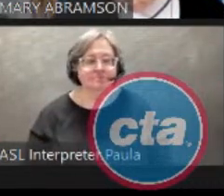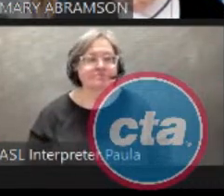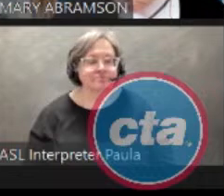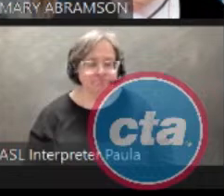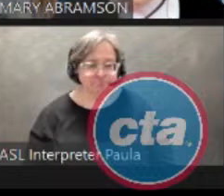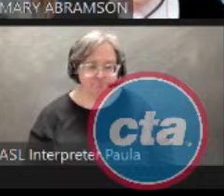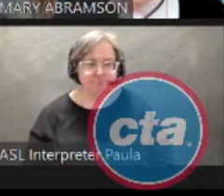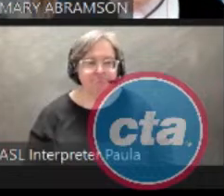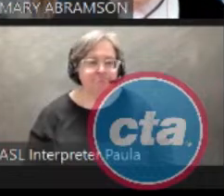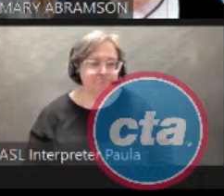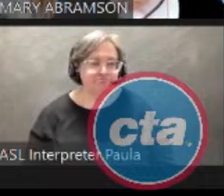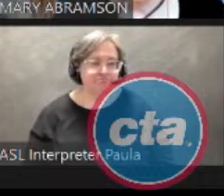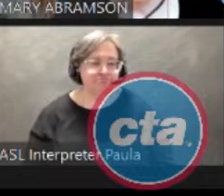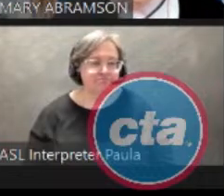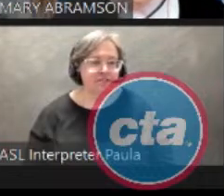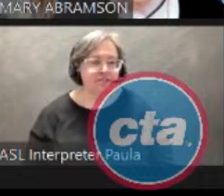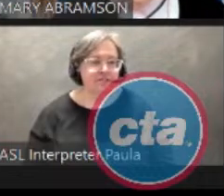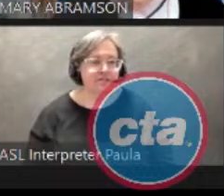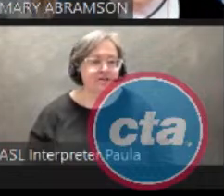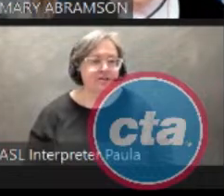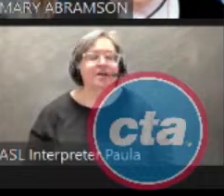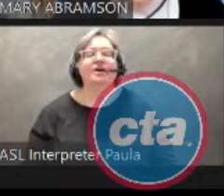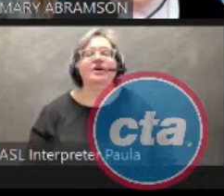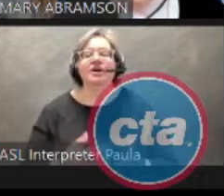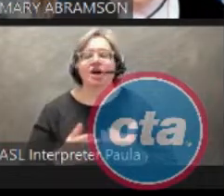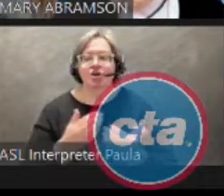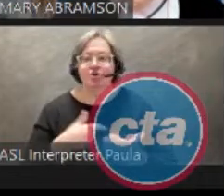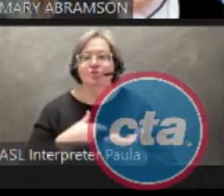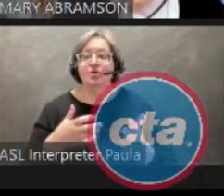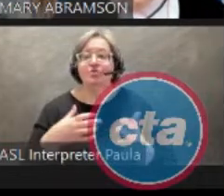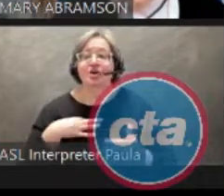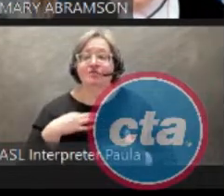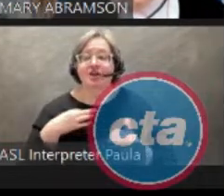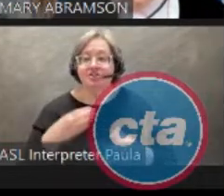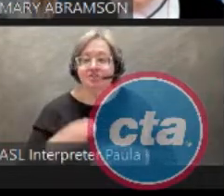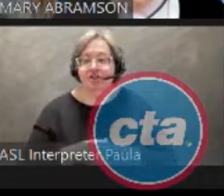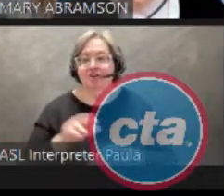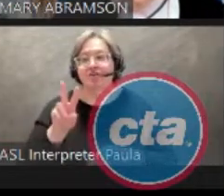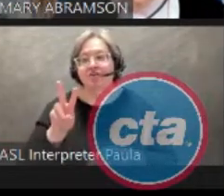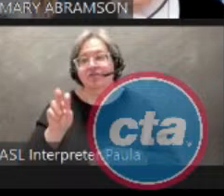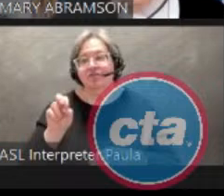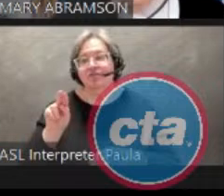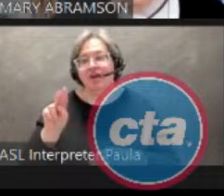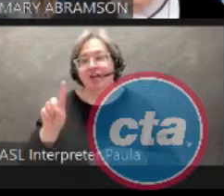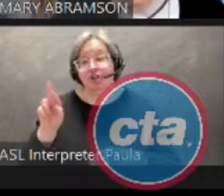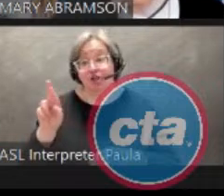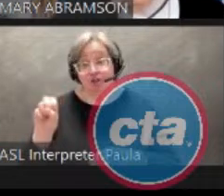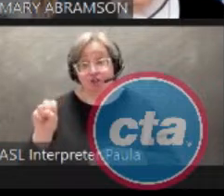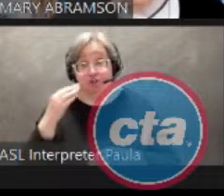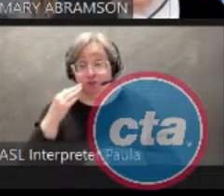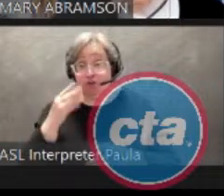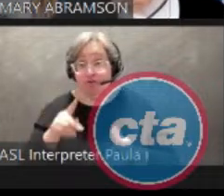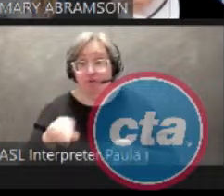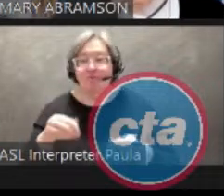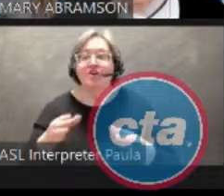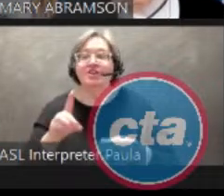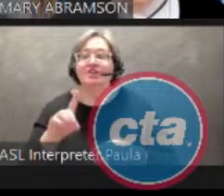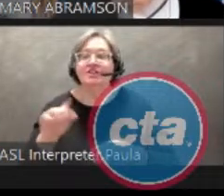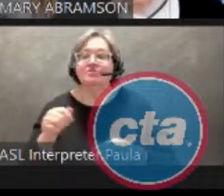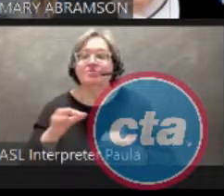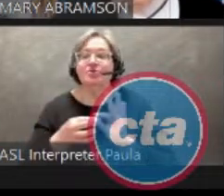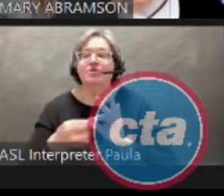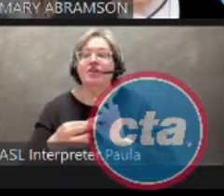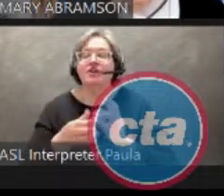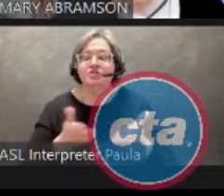of things. So anyway, again, we're looking for volunteers, vendors also. If you know people who provide disability related services